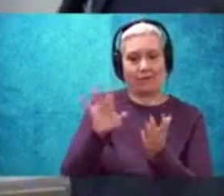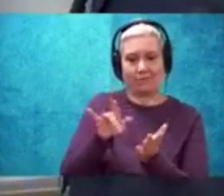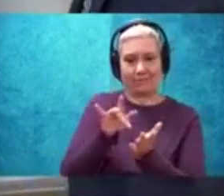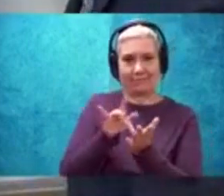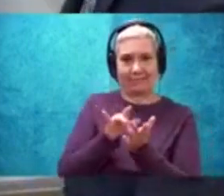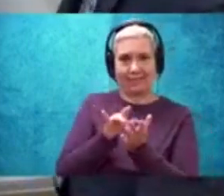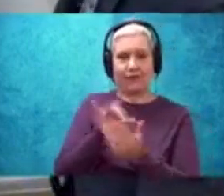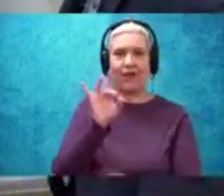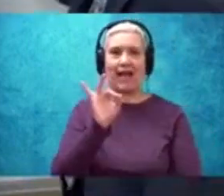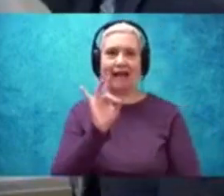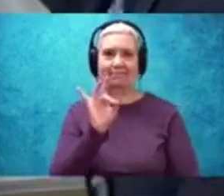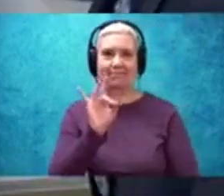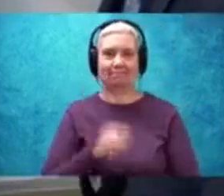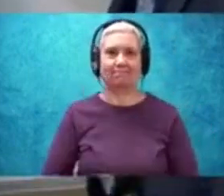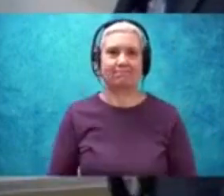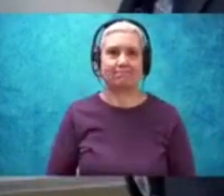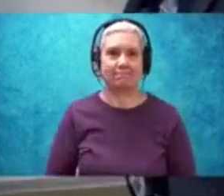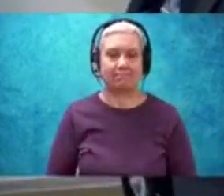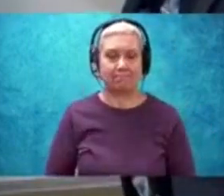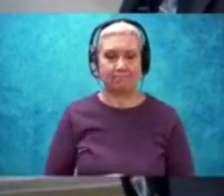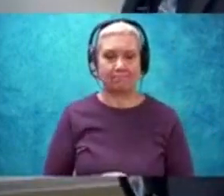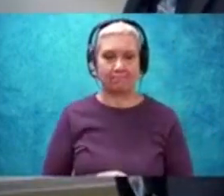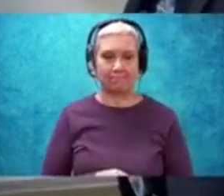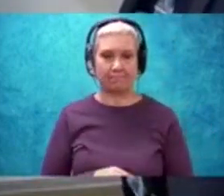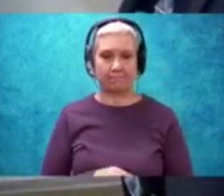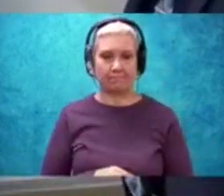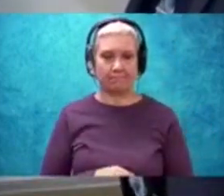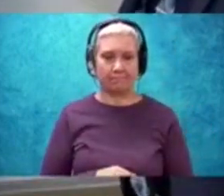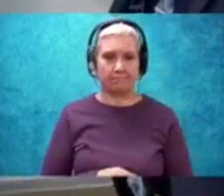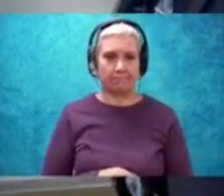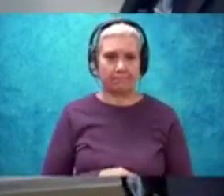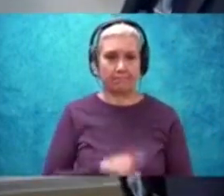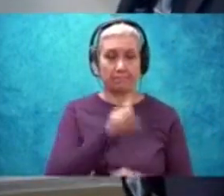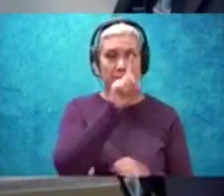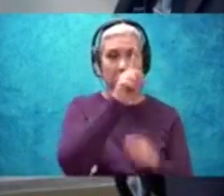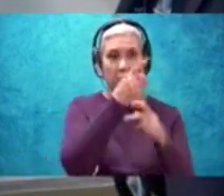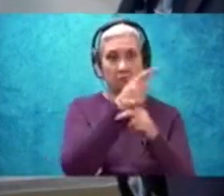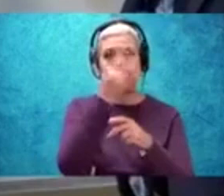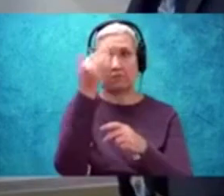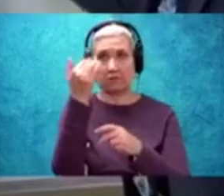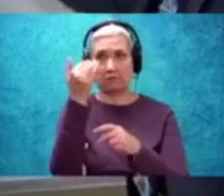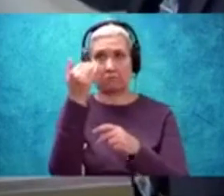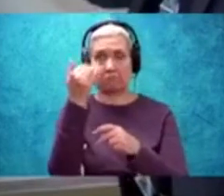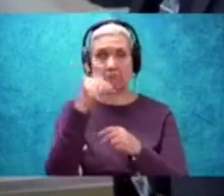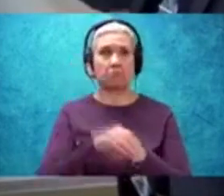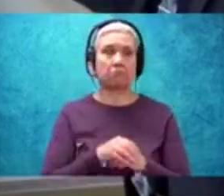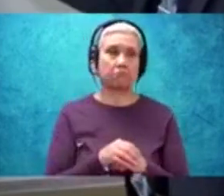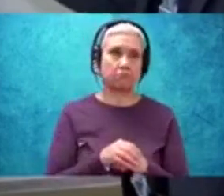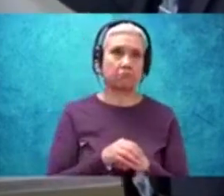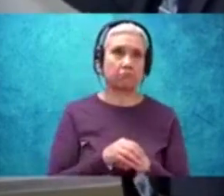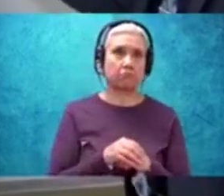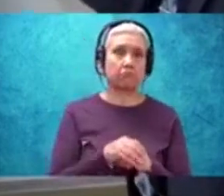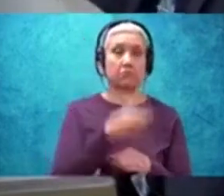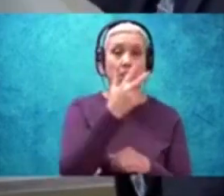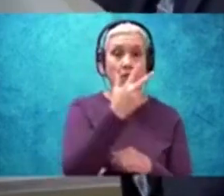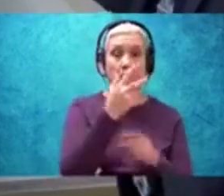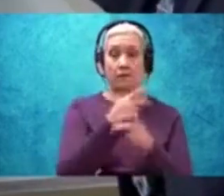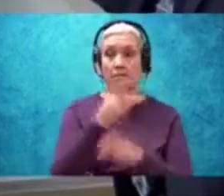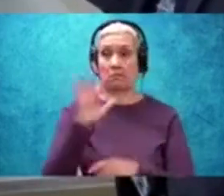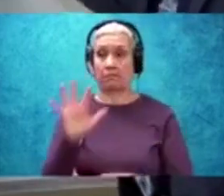of 8. So if I'm listing out the factors of 15, I have 1 times 15, and I have